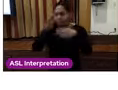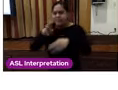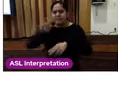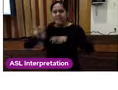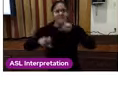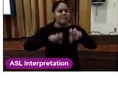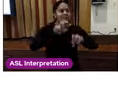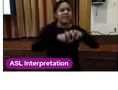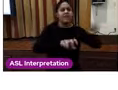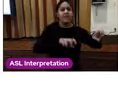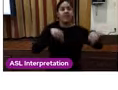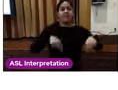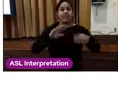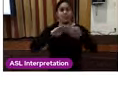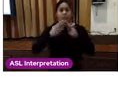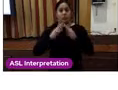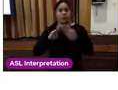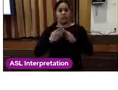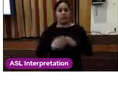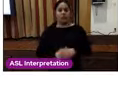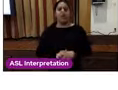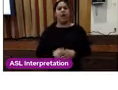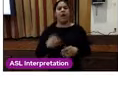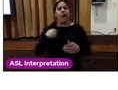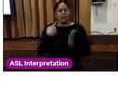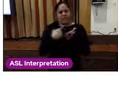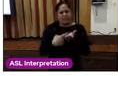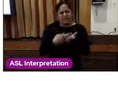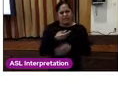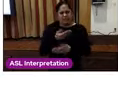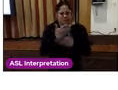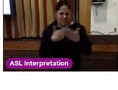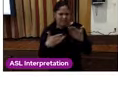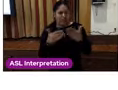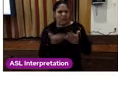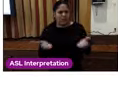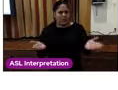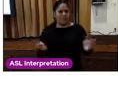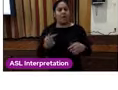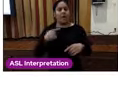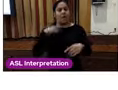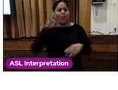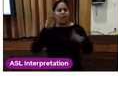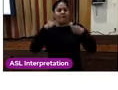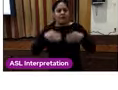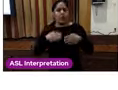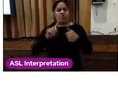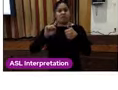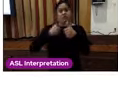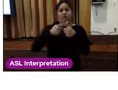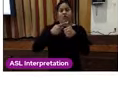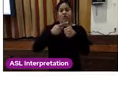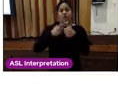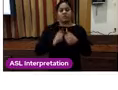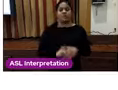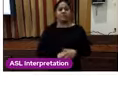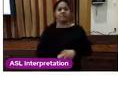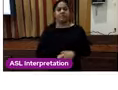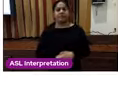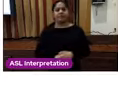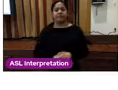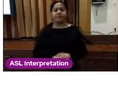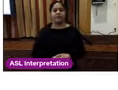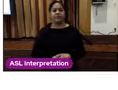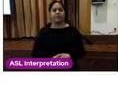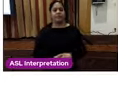our community. I'm gonna breeze through what some of those things are, but I'm gonna focus a little bit on the first one, because